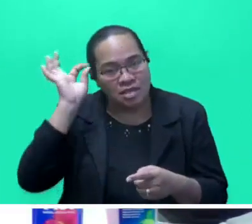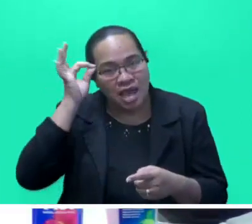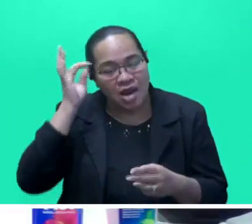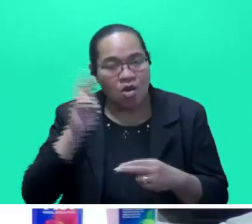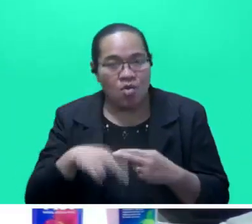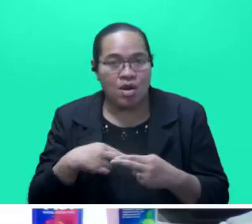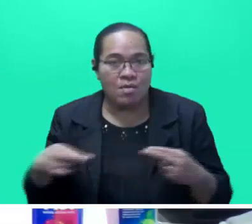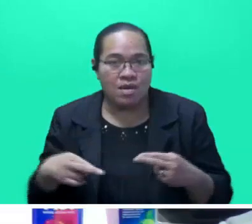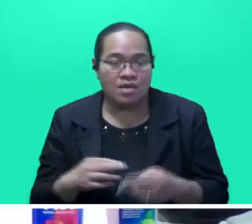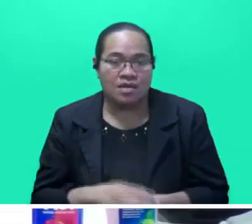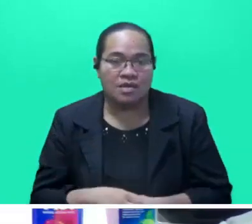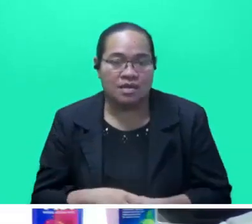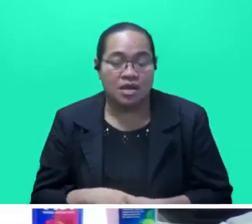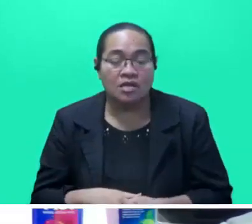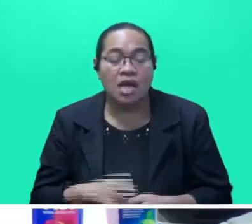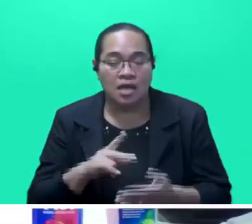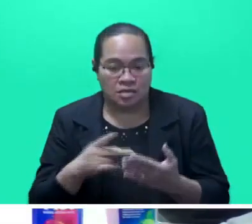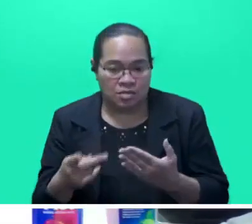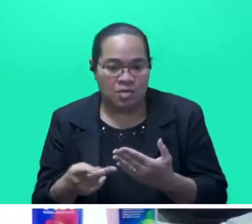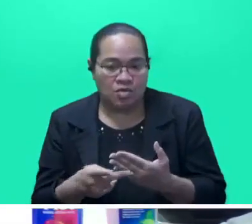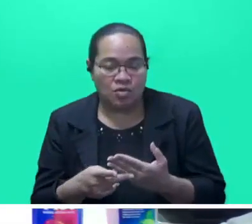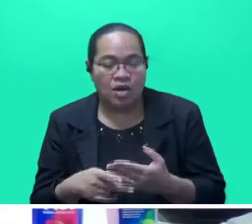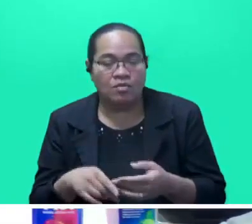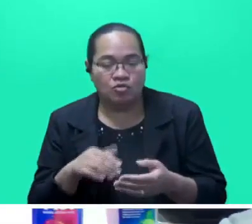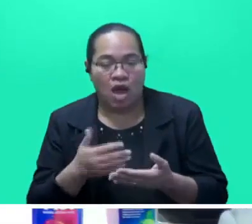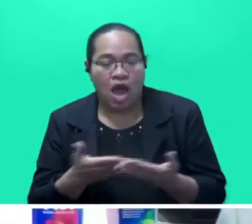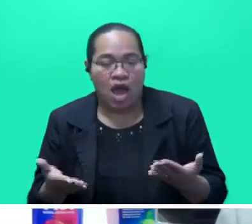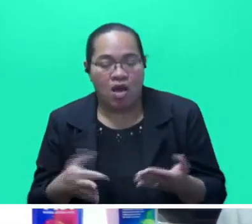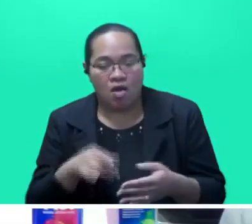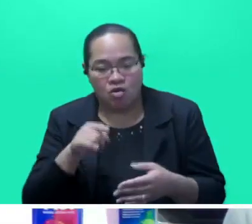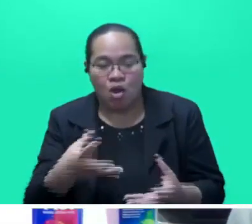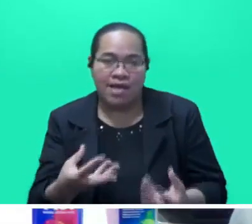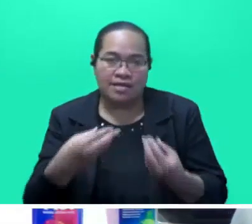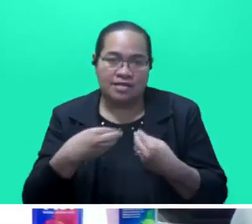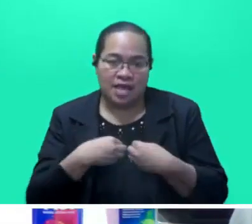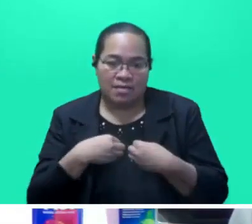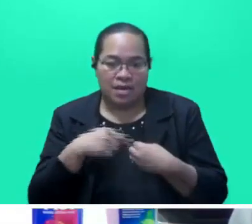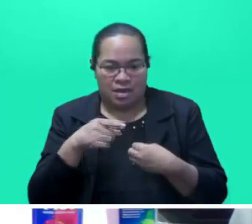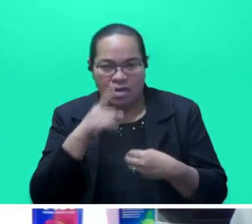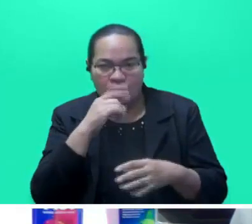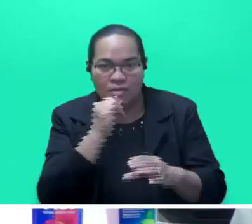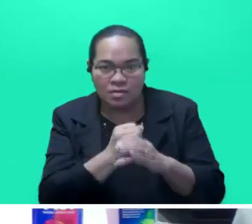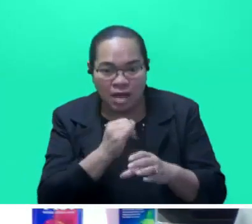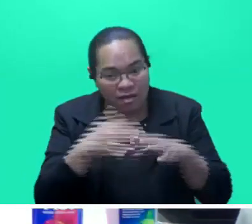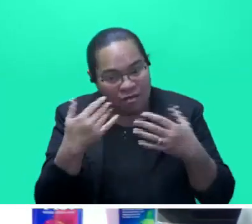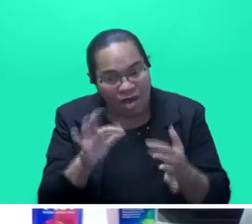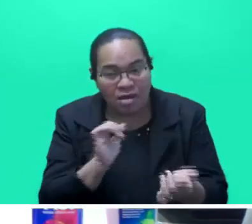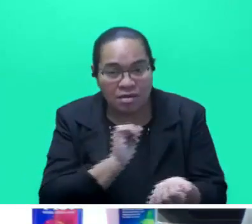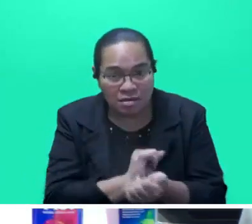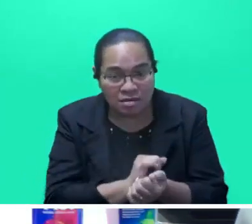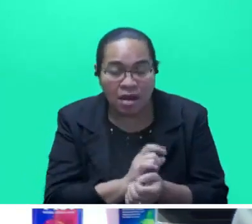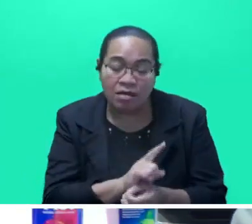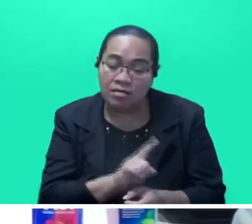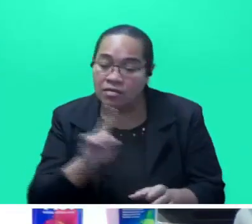is a program that aims to successfully reintegrate inmates back into the society. I do acknowledge,